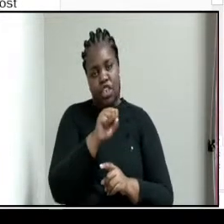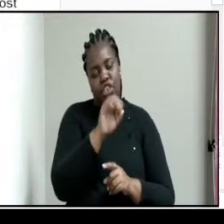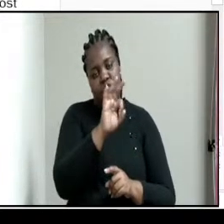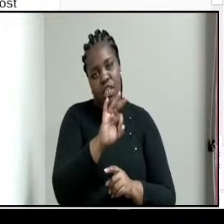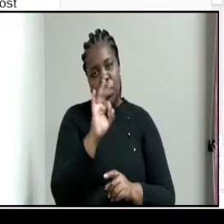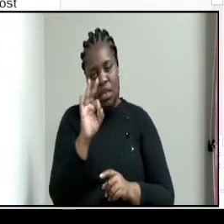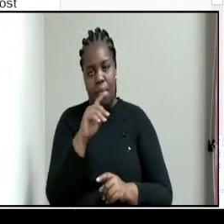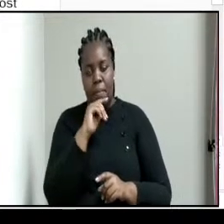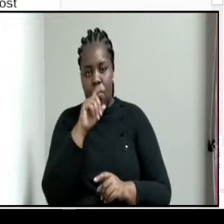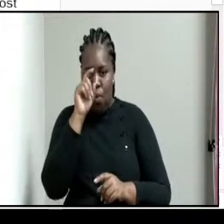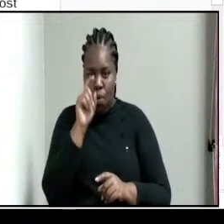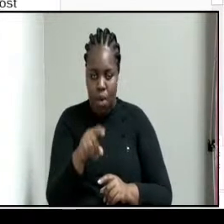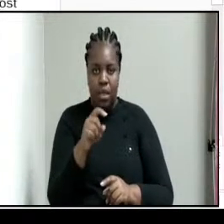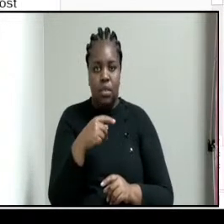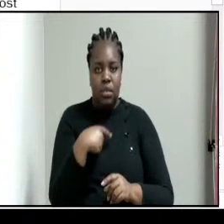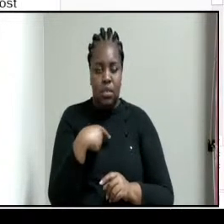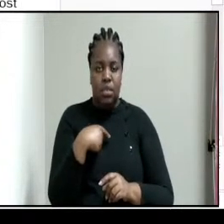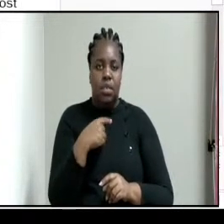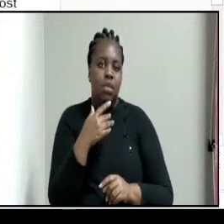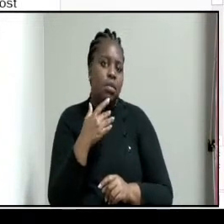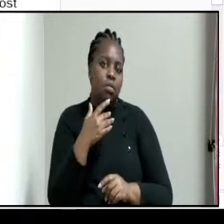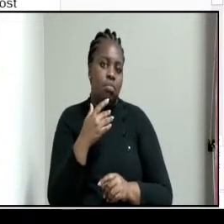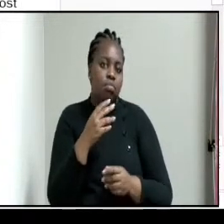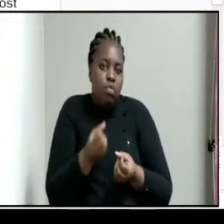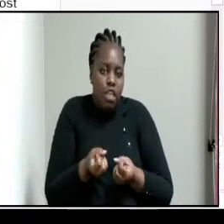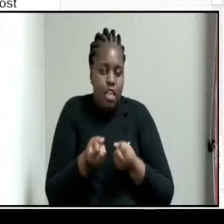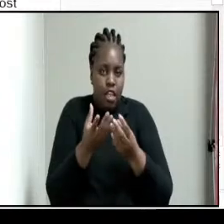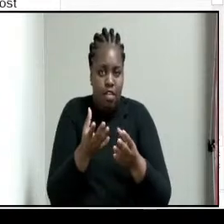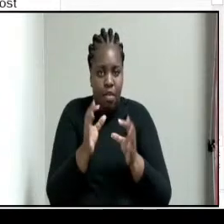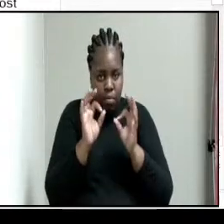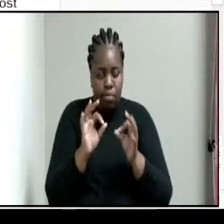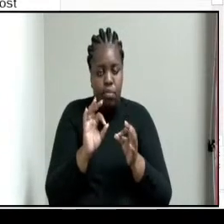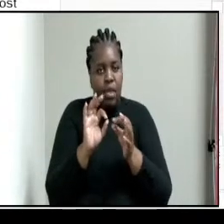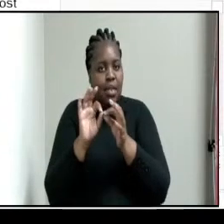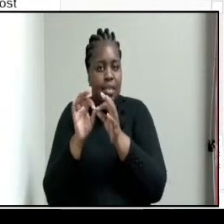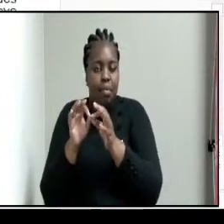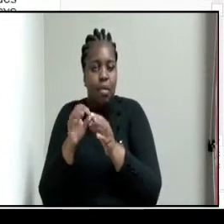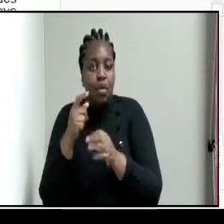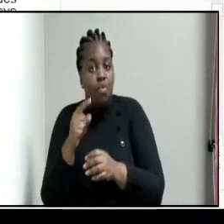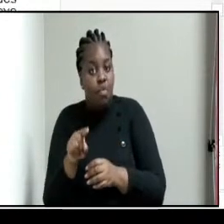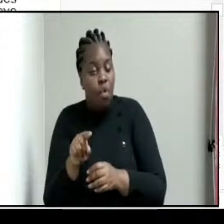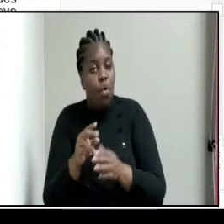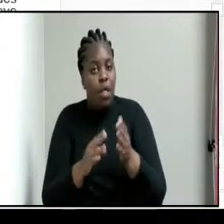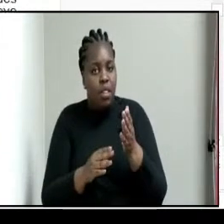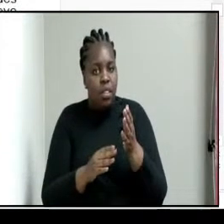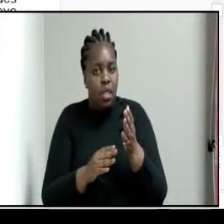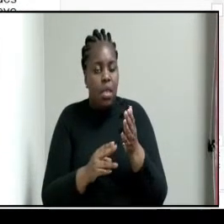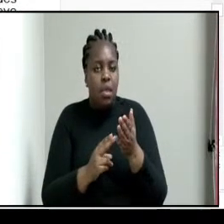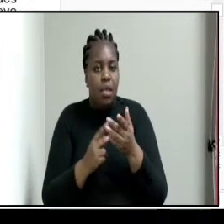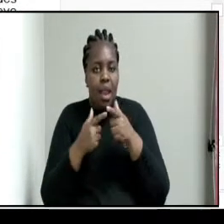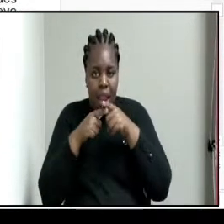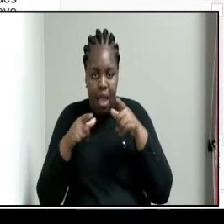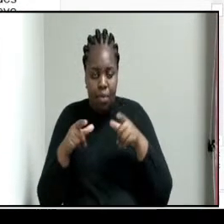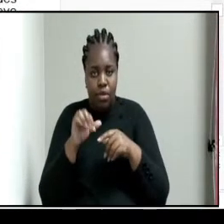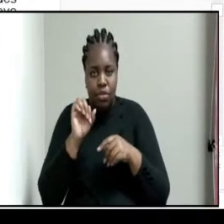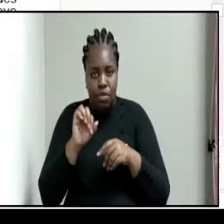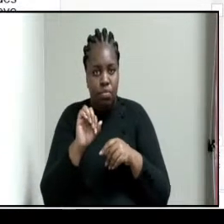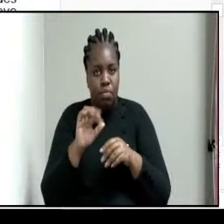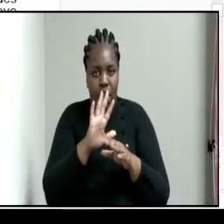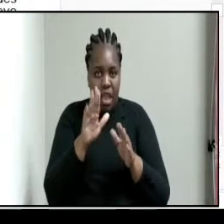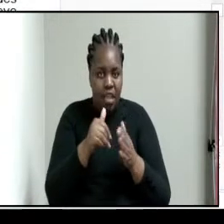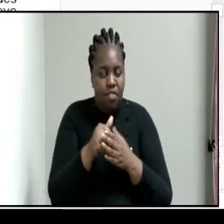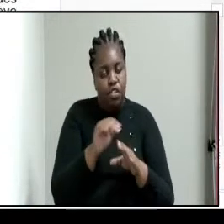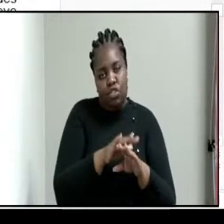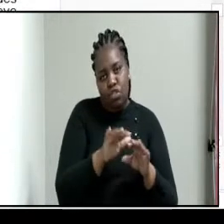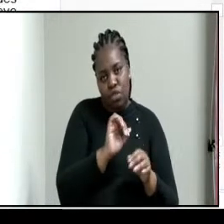which provides that we must prefer a reasonable interpretation of any right in the Bill of Rights that is in line with international law over the one that